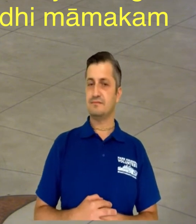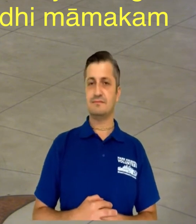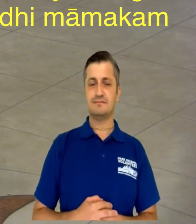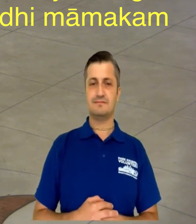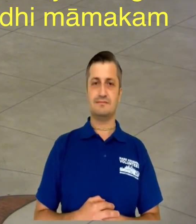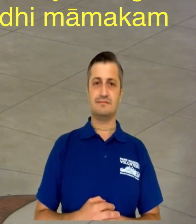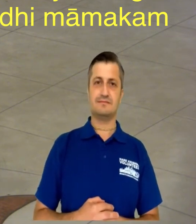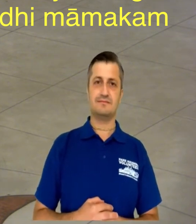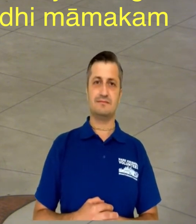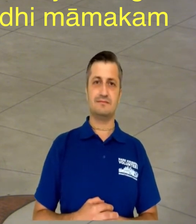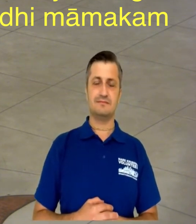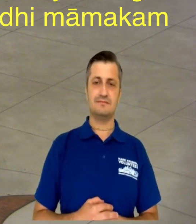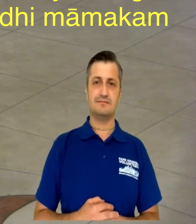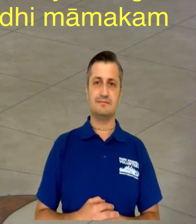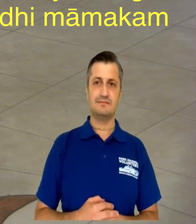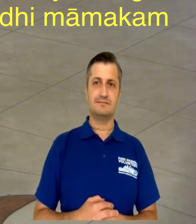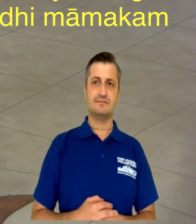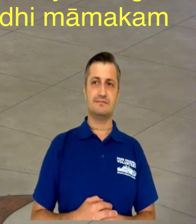Tattejo Vidimamakam.